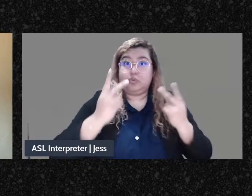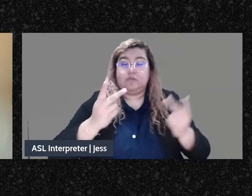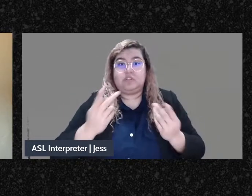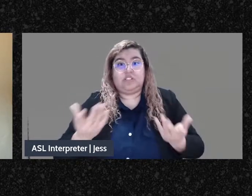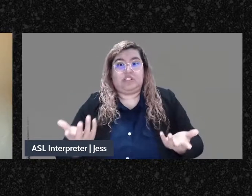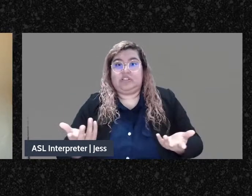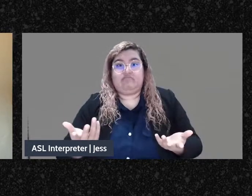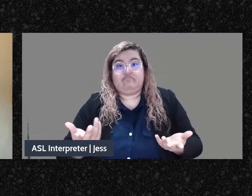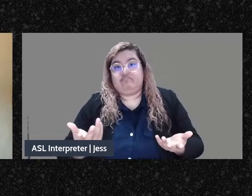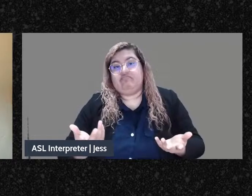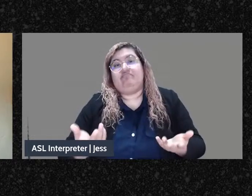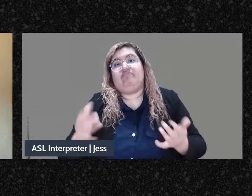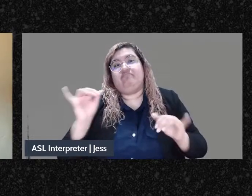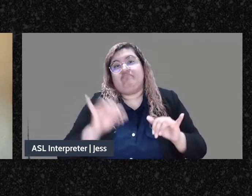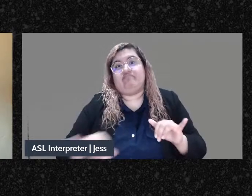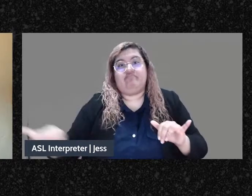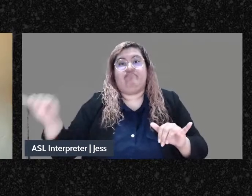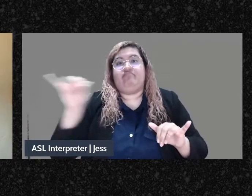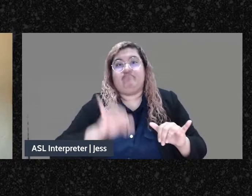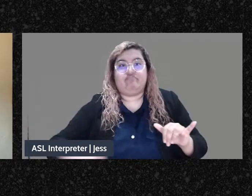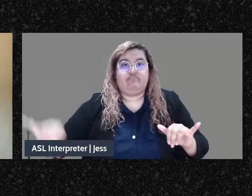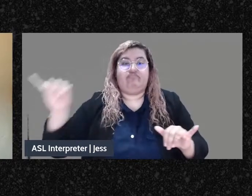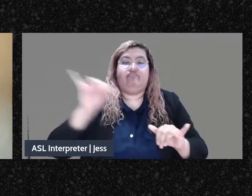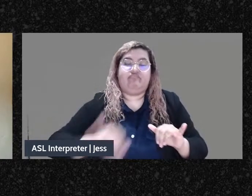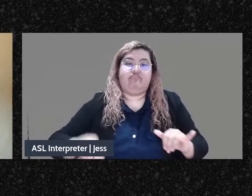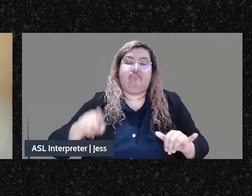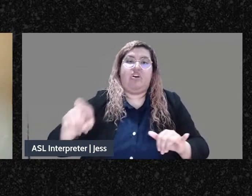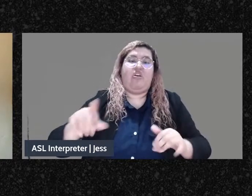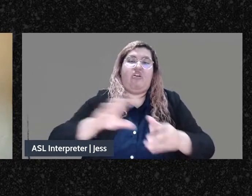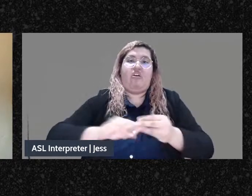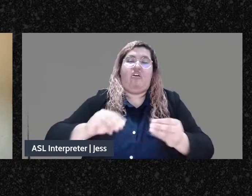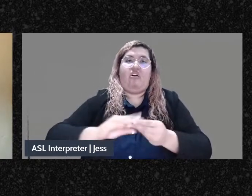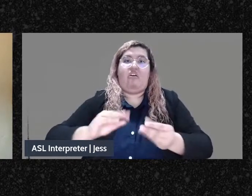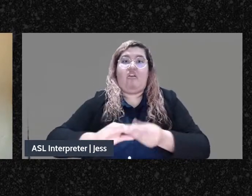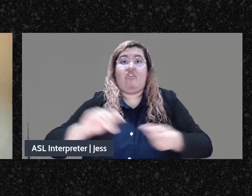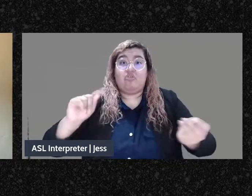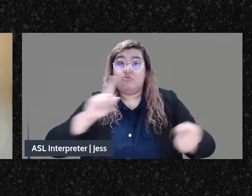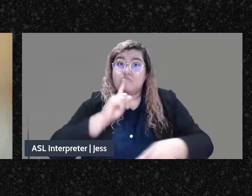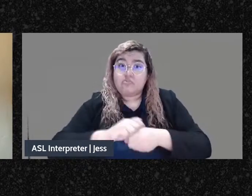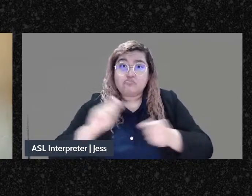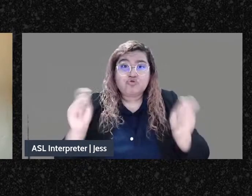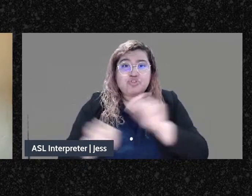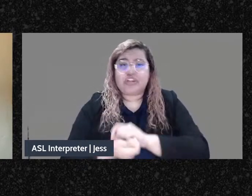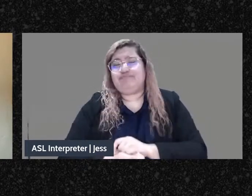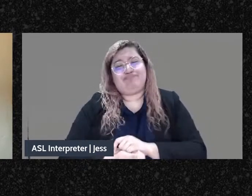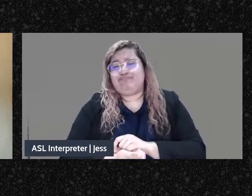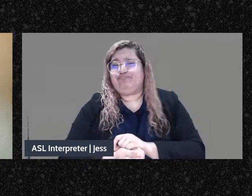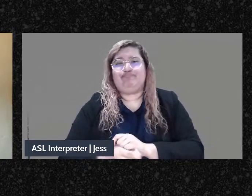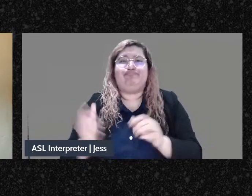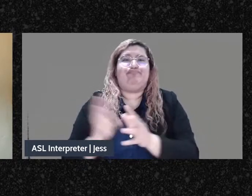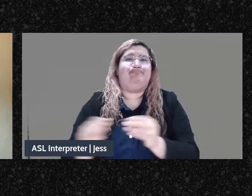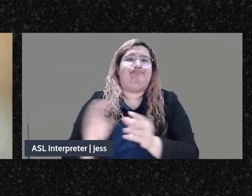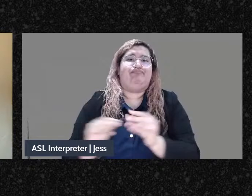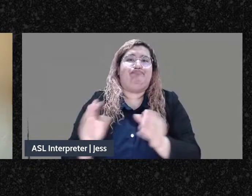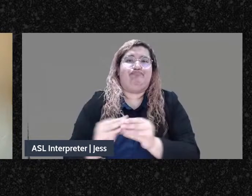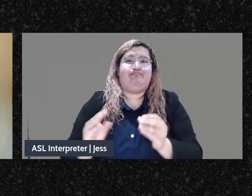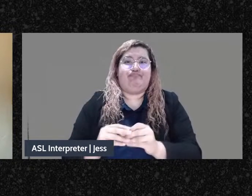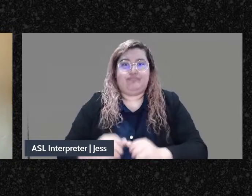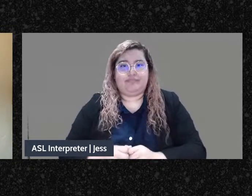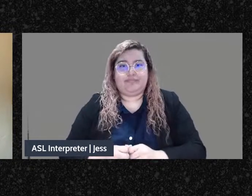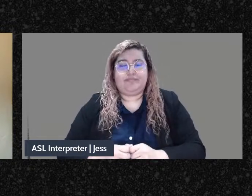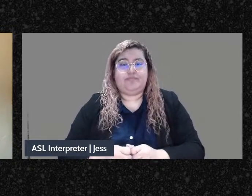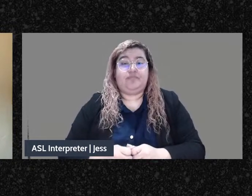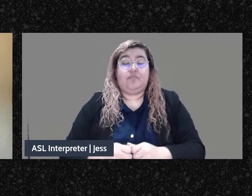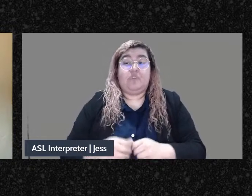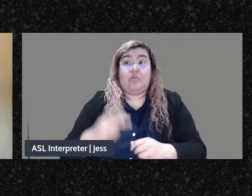familiar backpedaling and lip service looks like. To chart the vast distances between what's